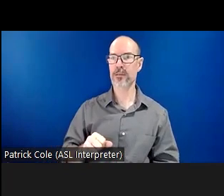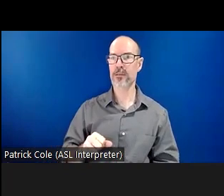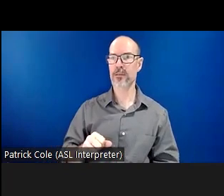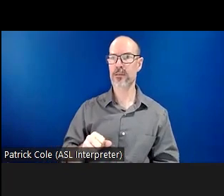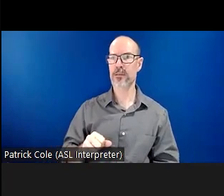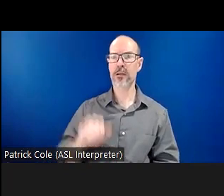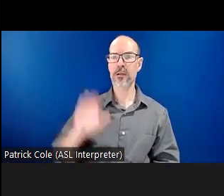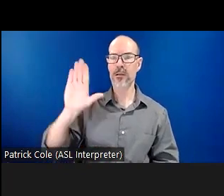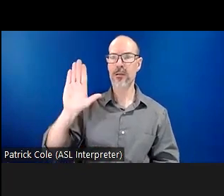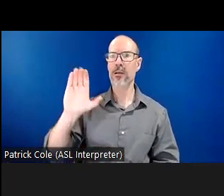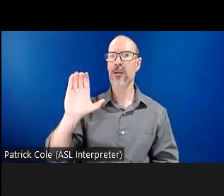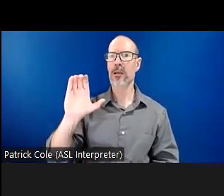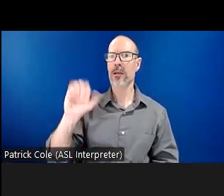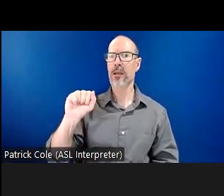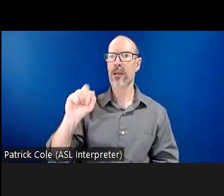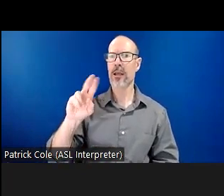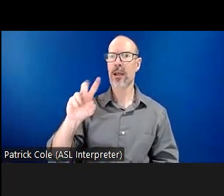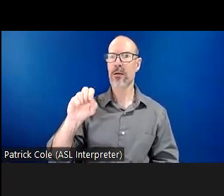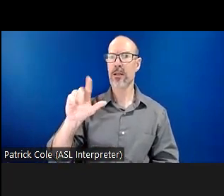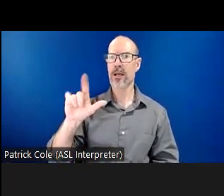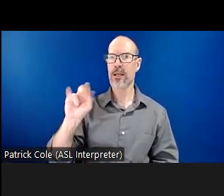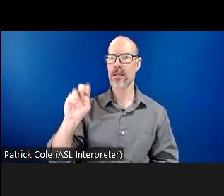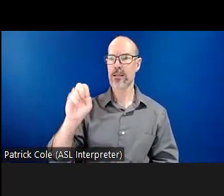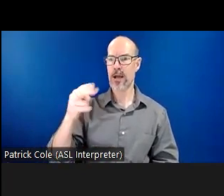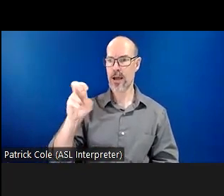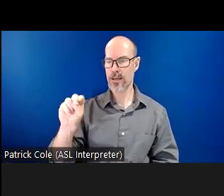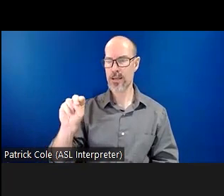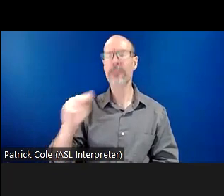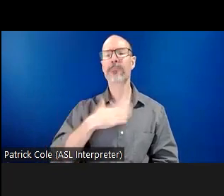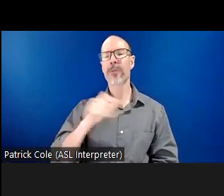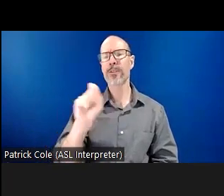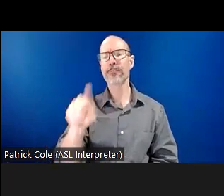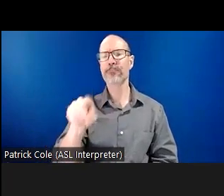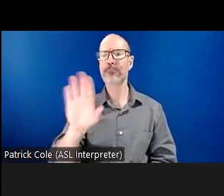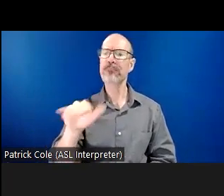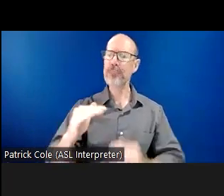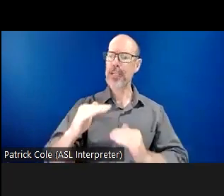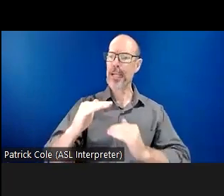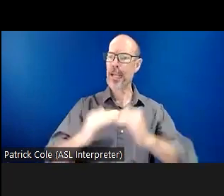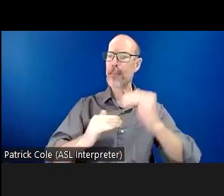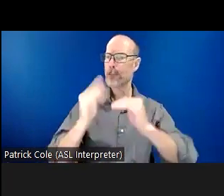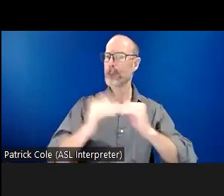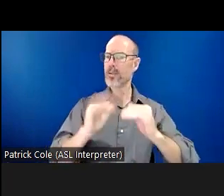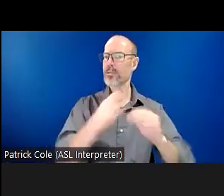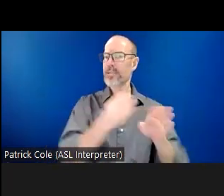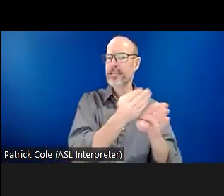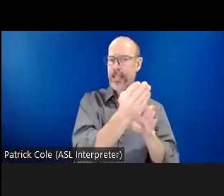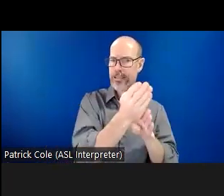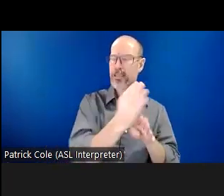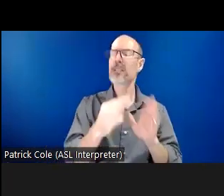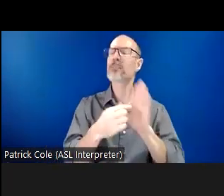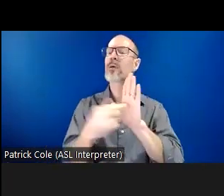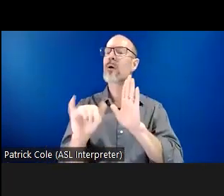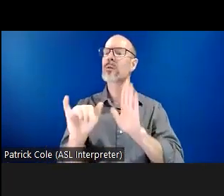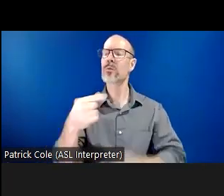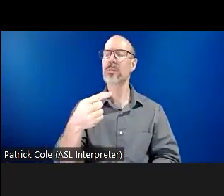This is Caroline Hahn. I just had a question on the building sector and geothermal in particular, which, you know, I